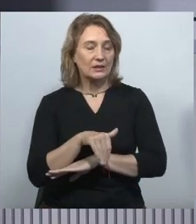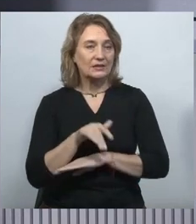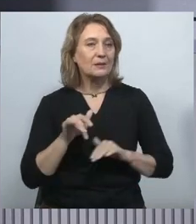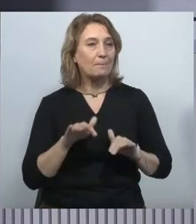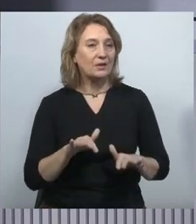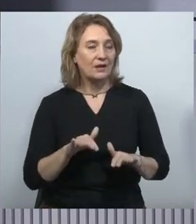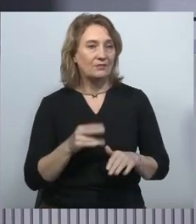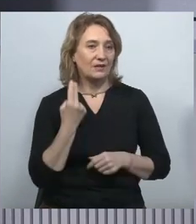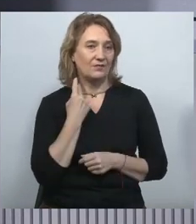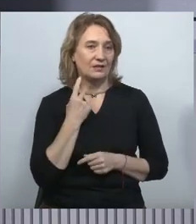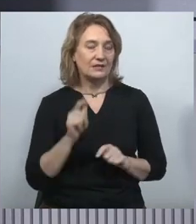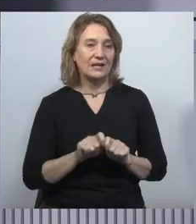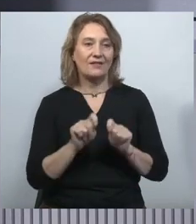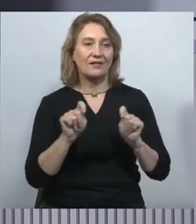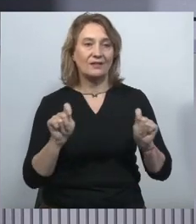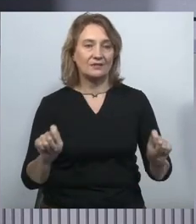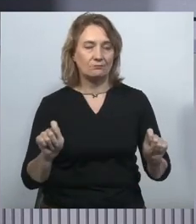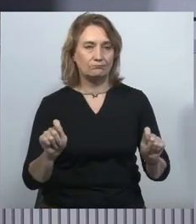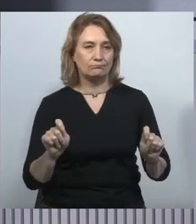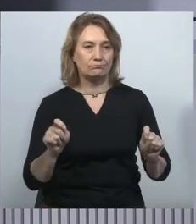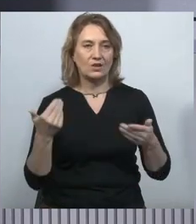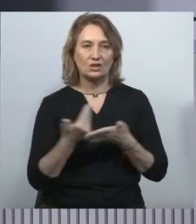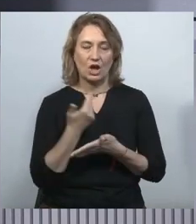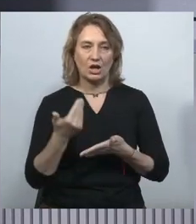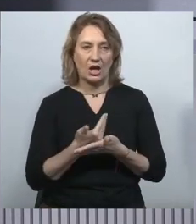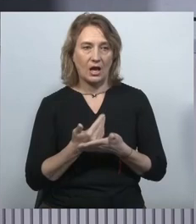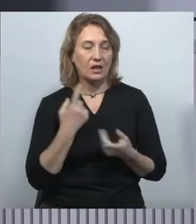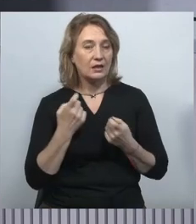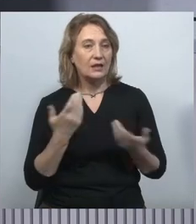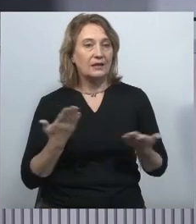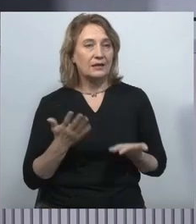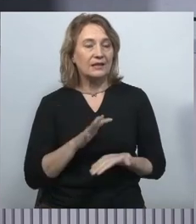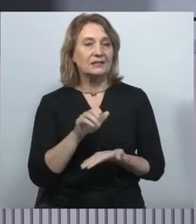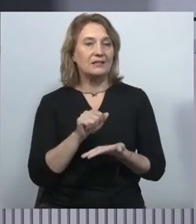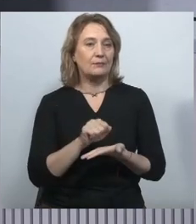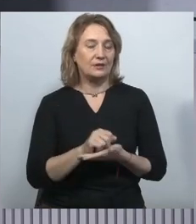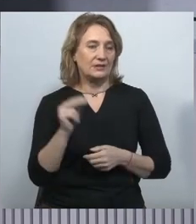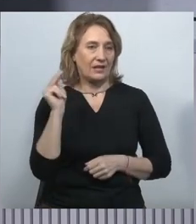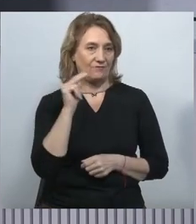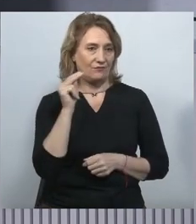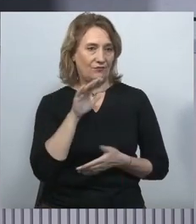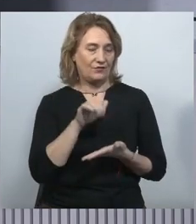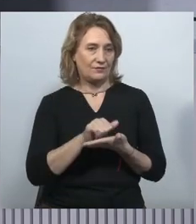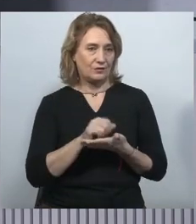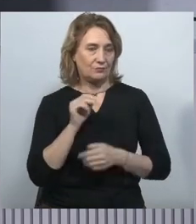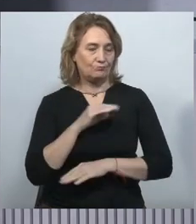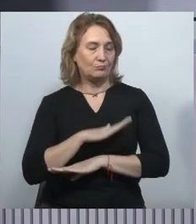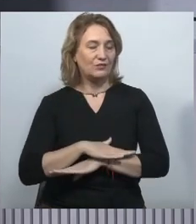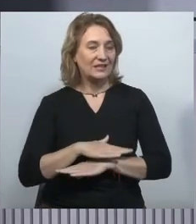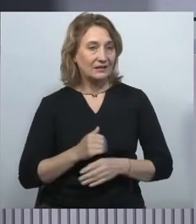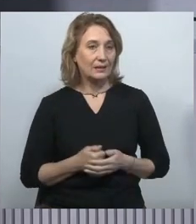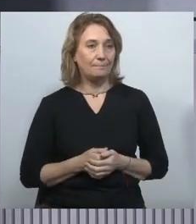behavioral scientist from the Foreign Commonwealth and Development Office's open source unit, who also studies